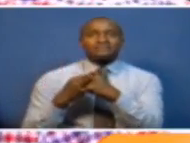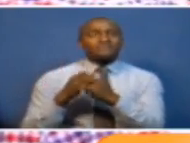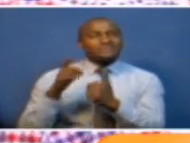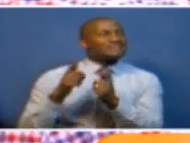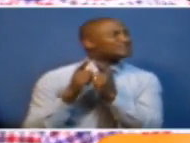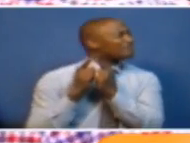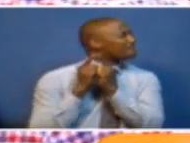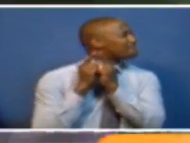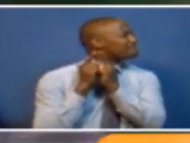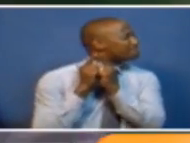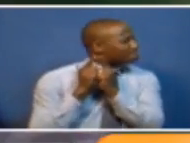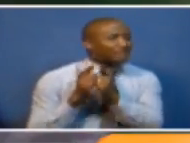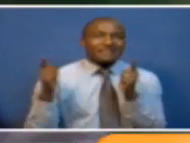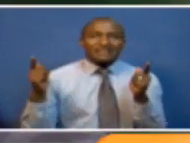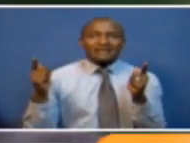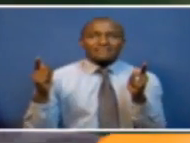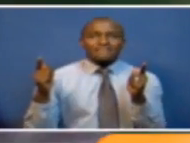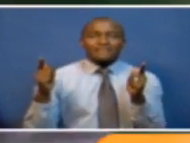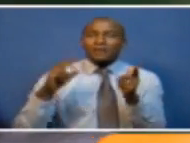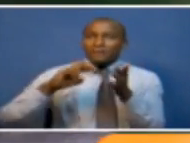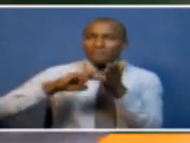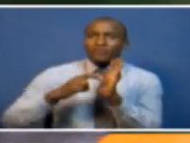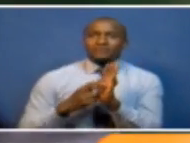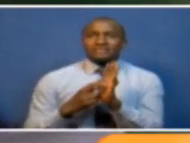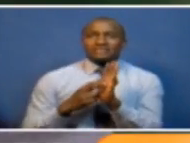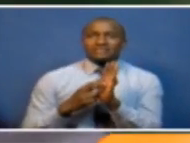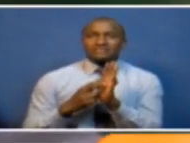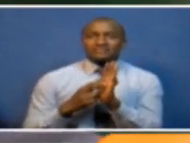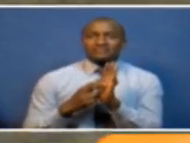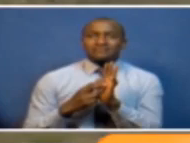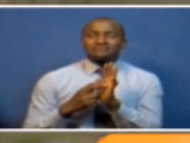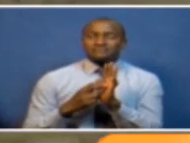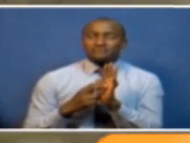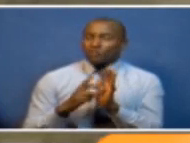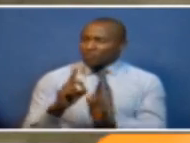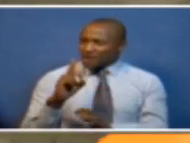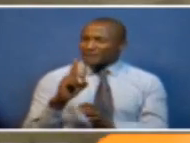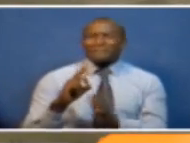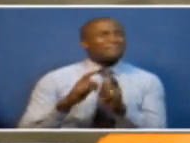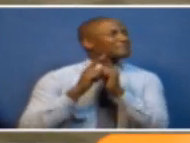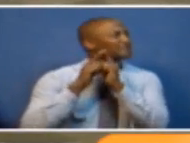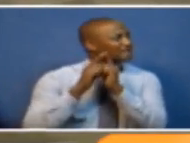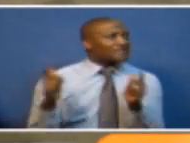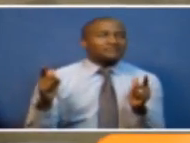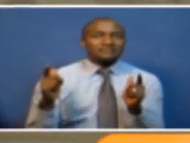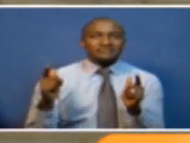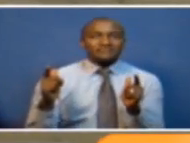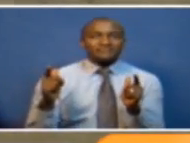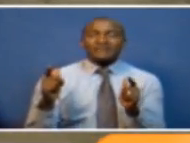single FDI in one project at one go. It is the largest wind farm on the